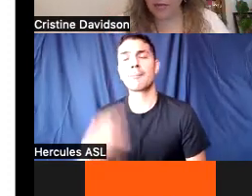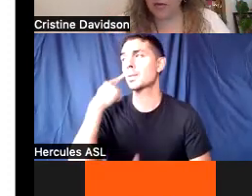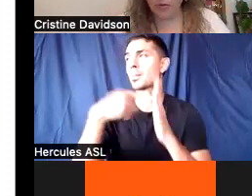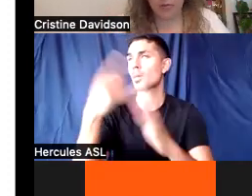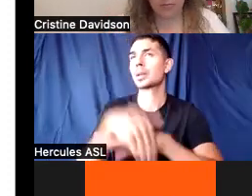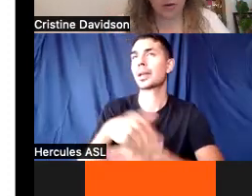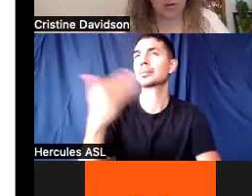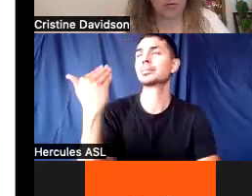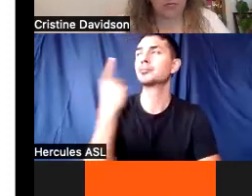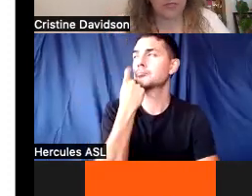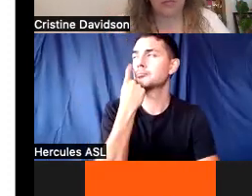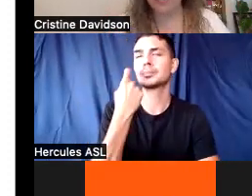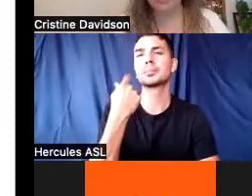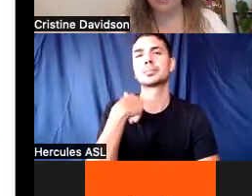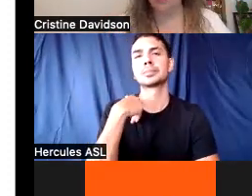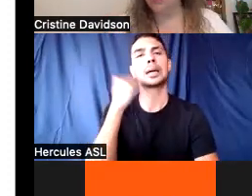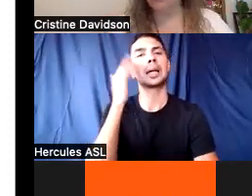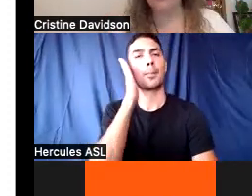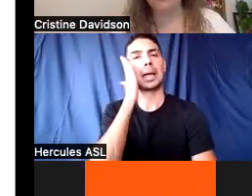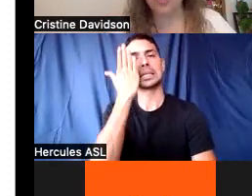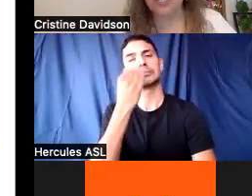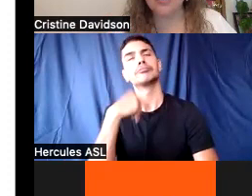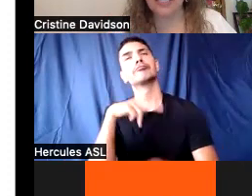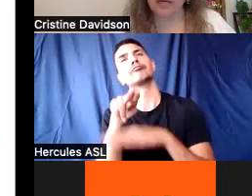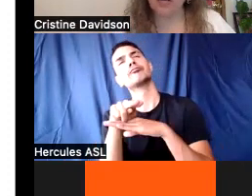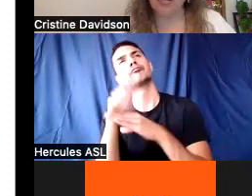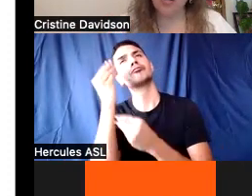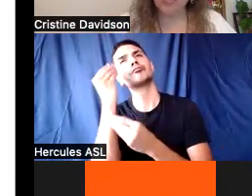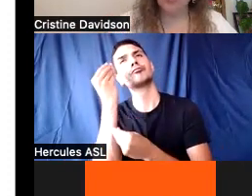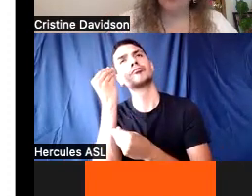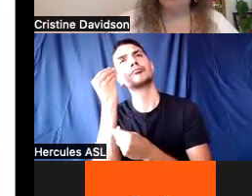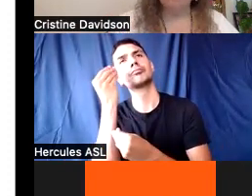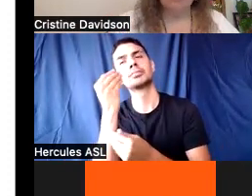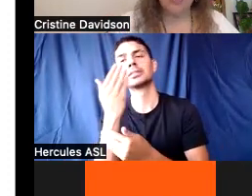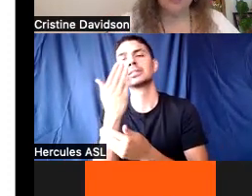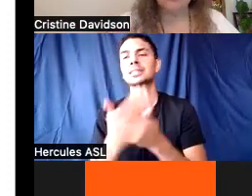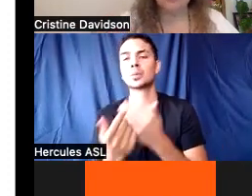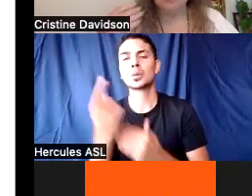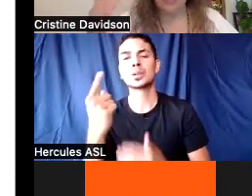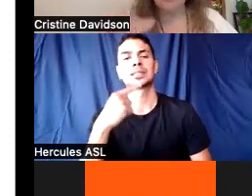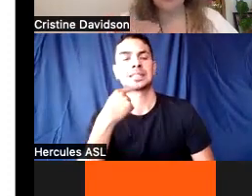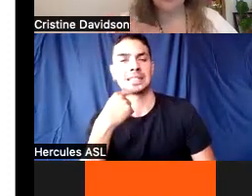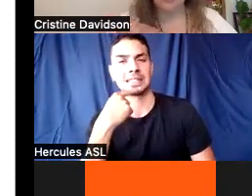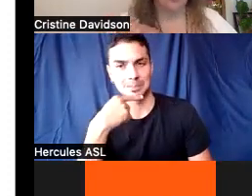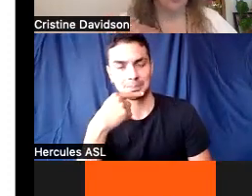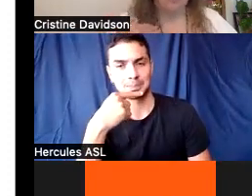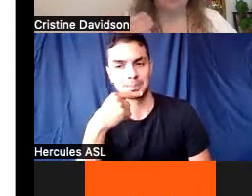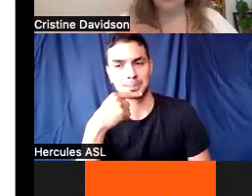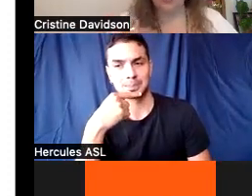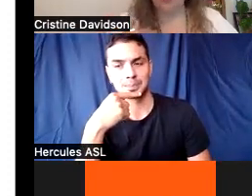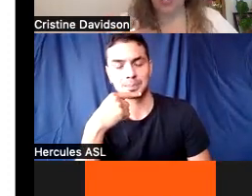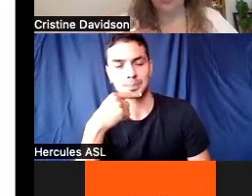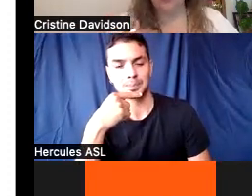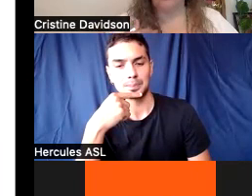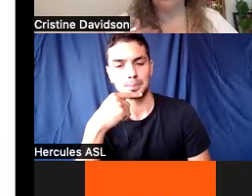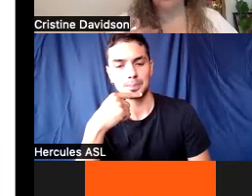I remember somebody saying, "Oh, don't be so chintzy." And in my understanding, or in my